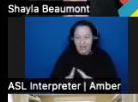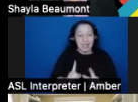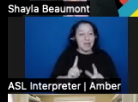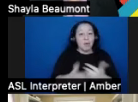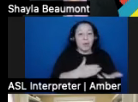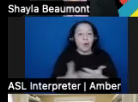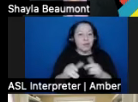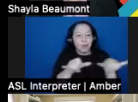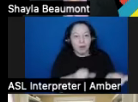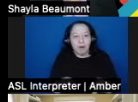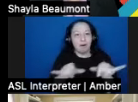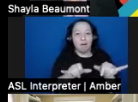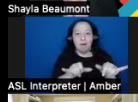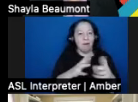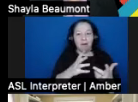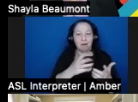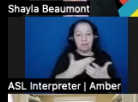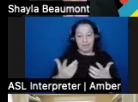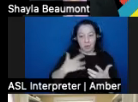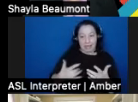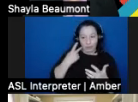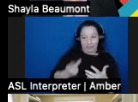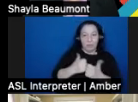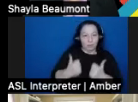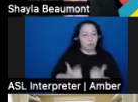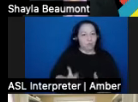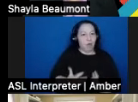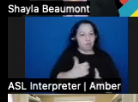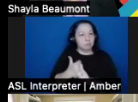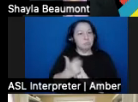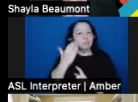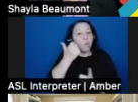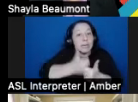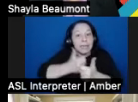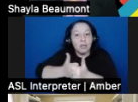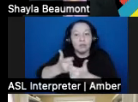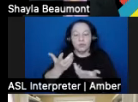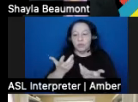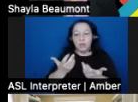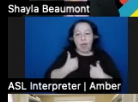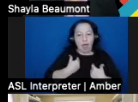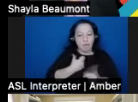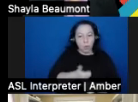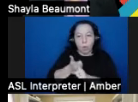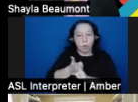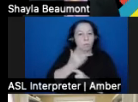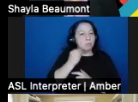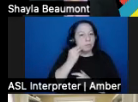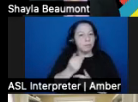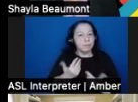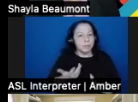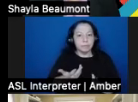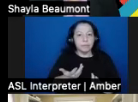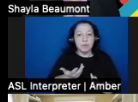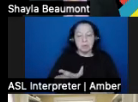that we tend to see with survivors. But knowing that each individual is going to have their unique experiences. And I